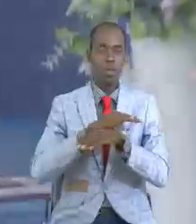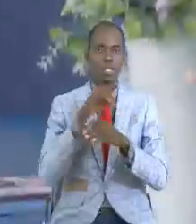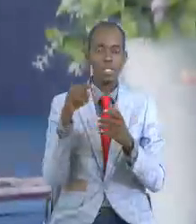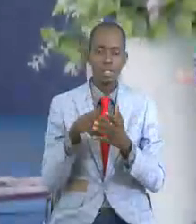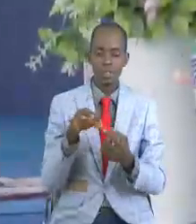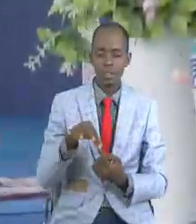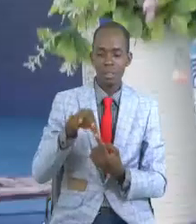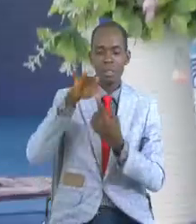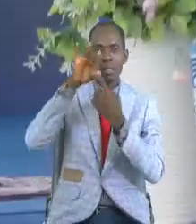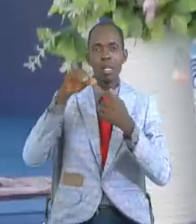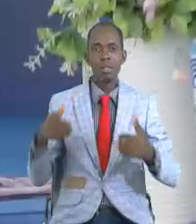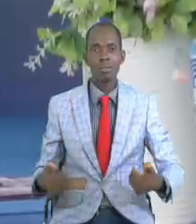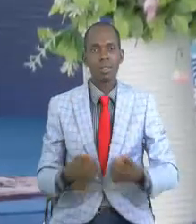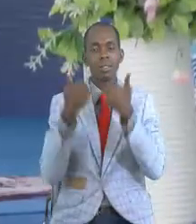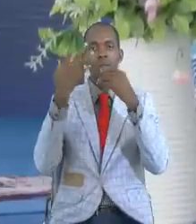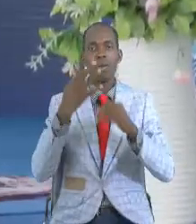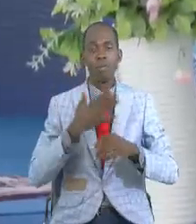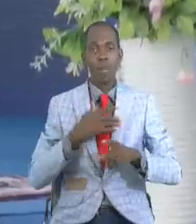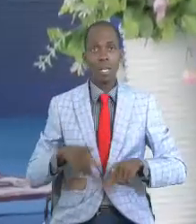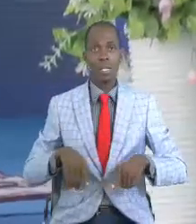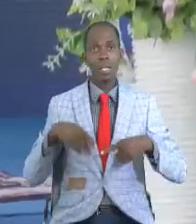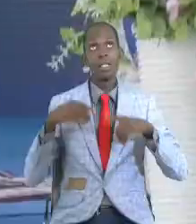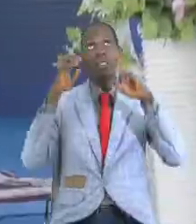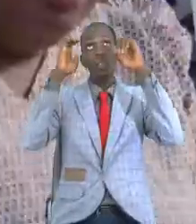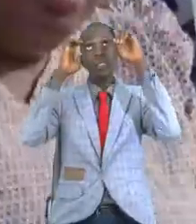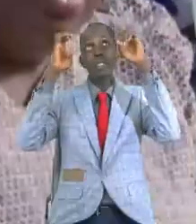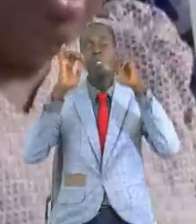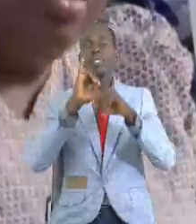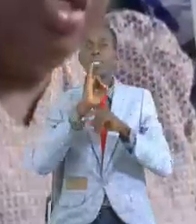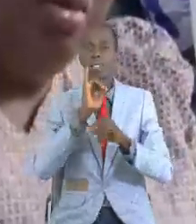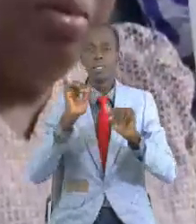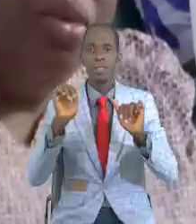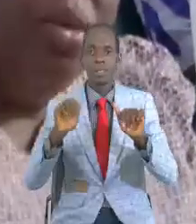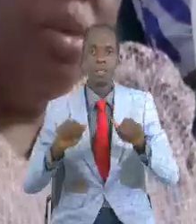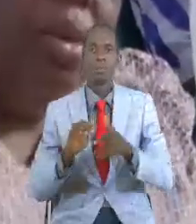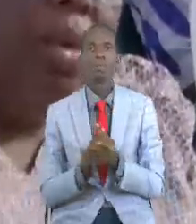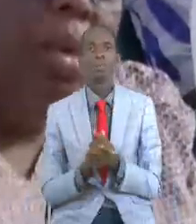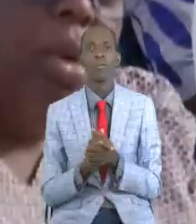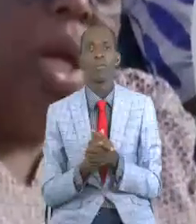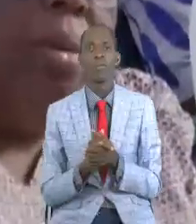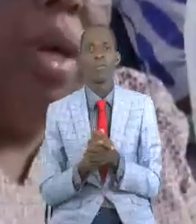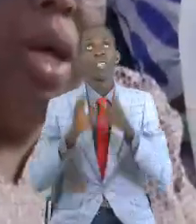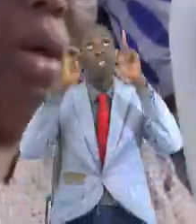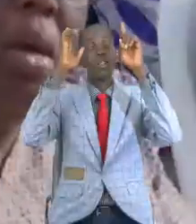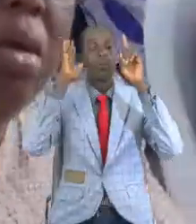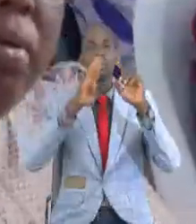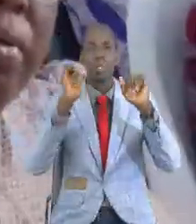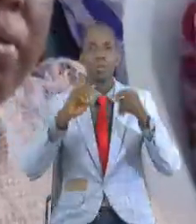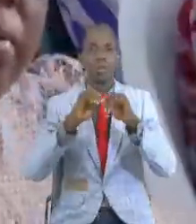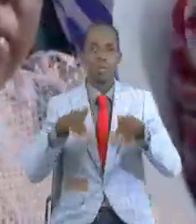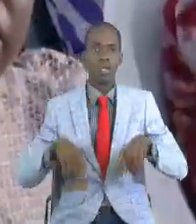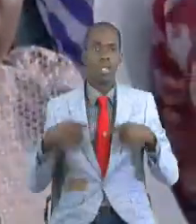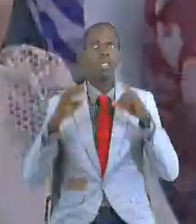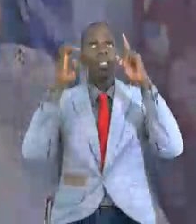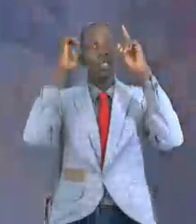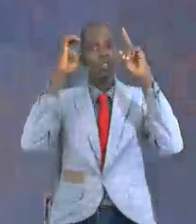my life, he is able. He'll be able in your life. He's able to save them to